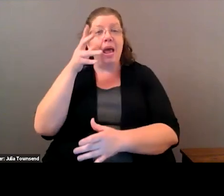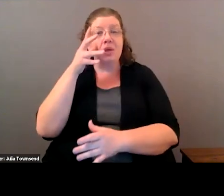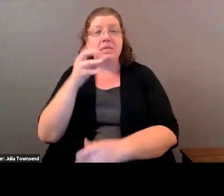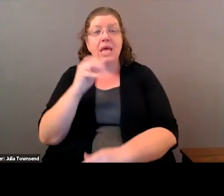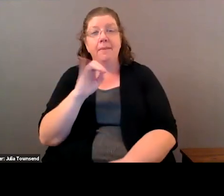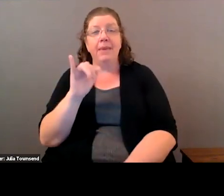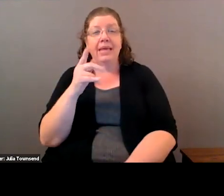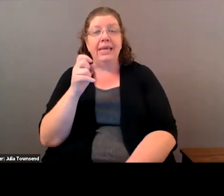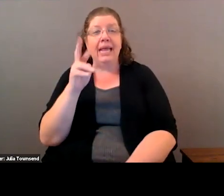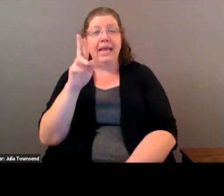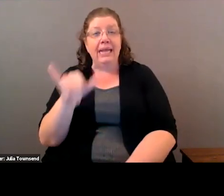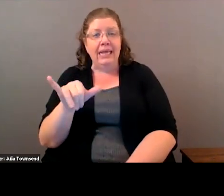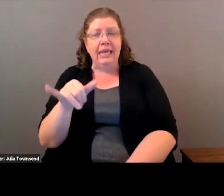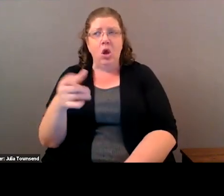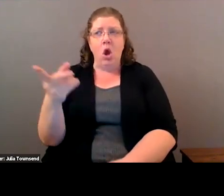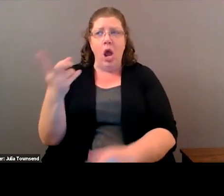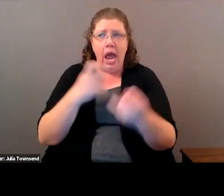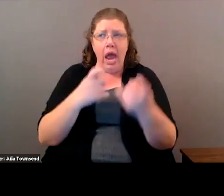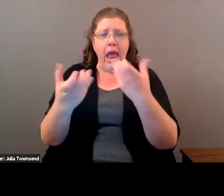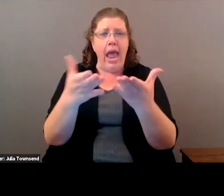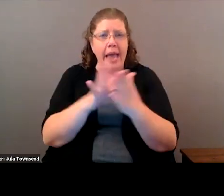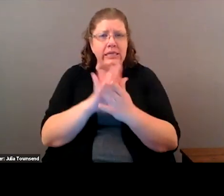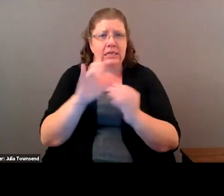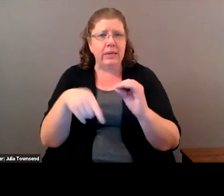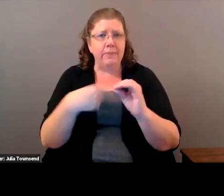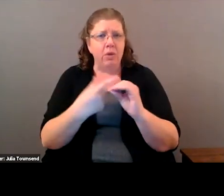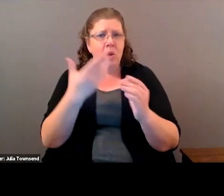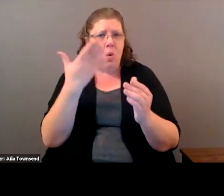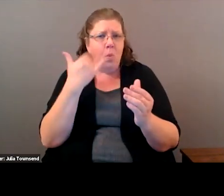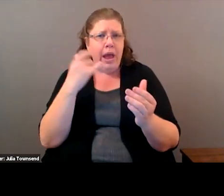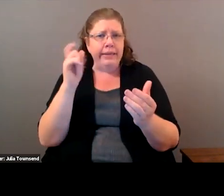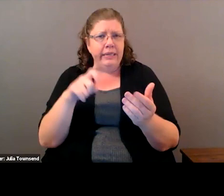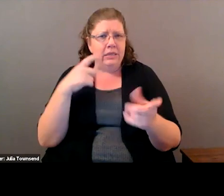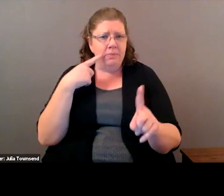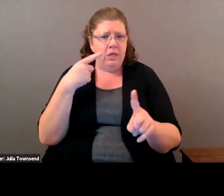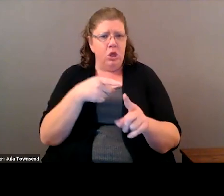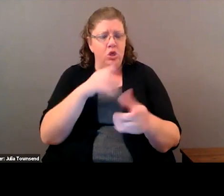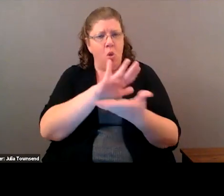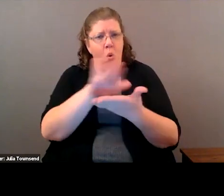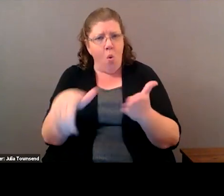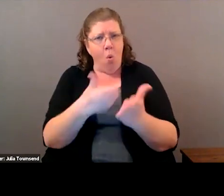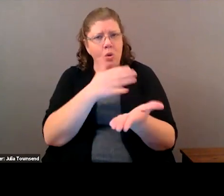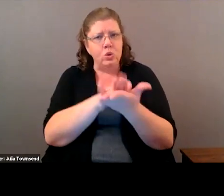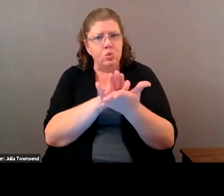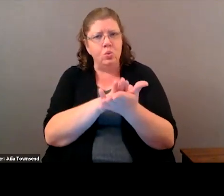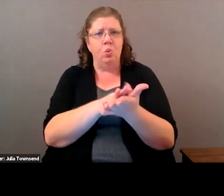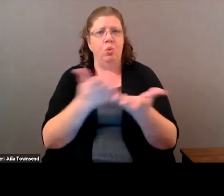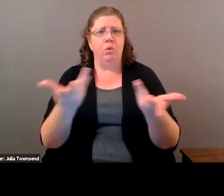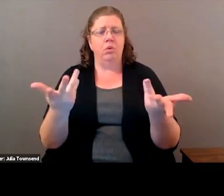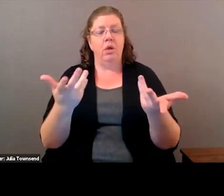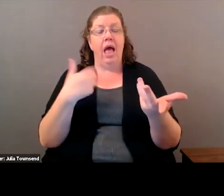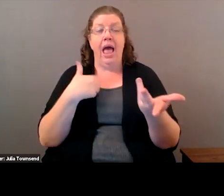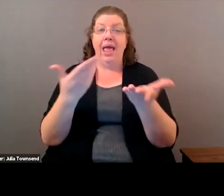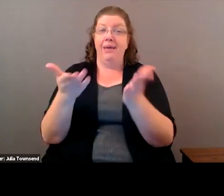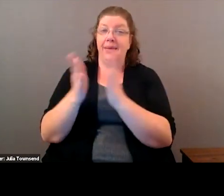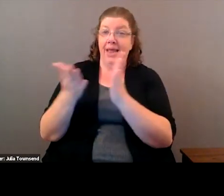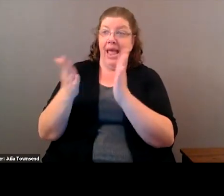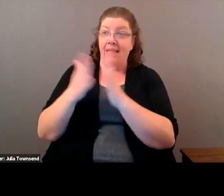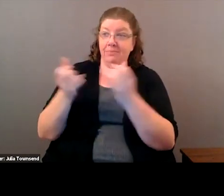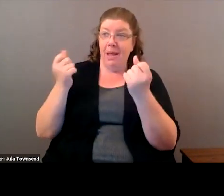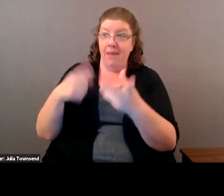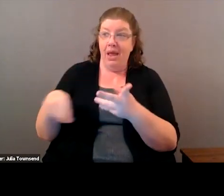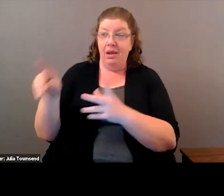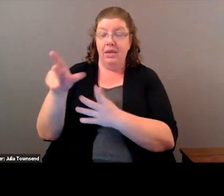are asking about this and why it needs to be school-wide. I have been asked by a growing number of parents to